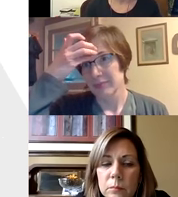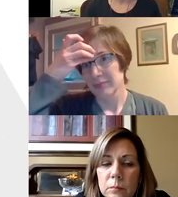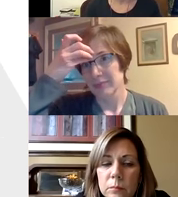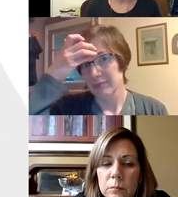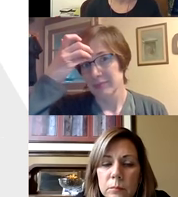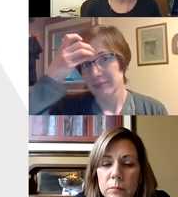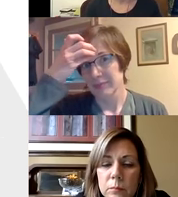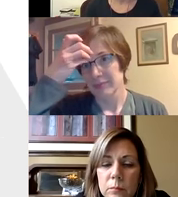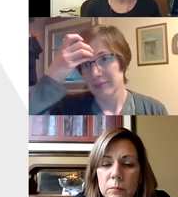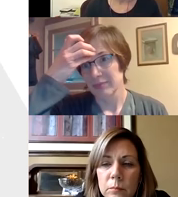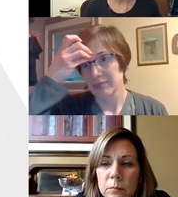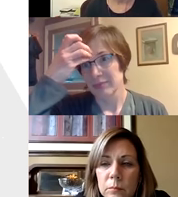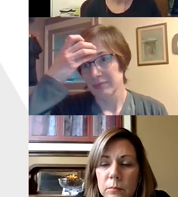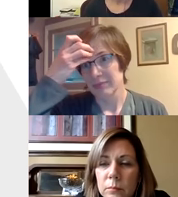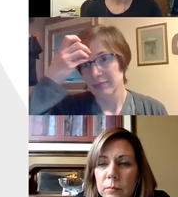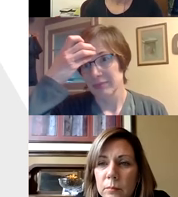Play by the rules.